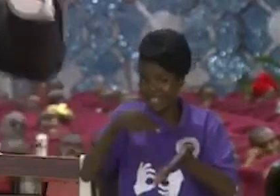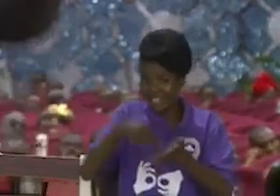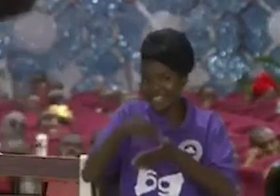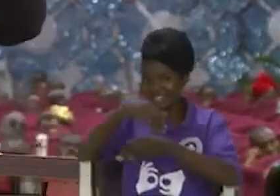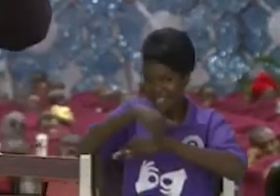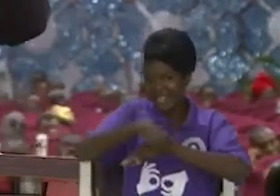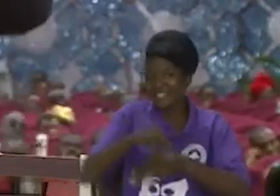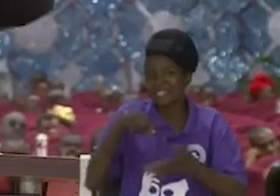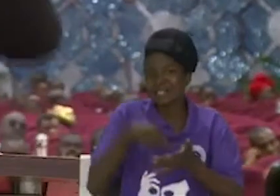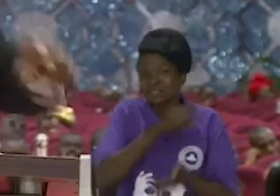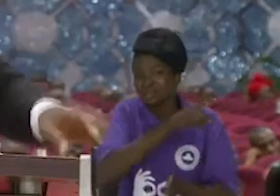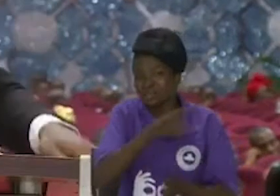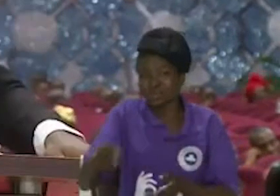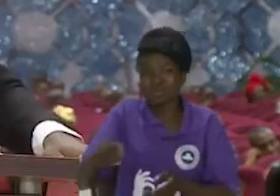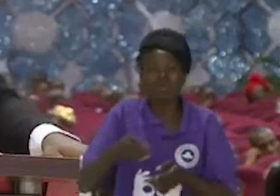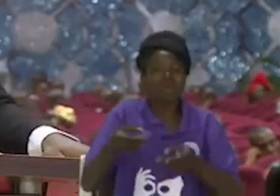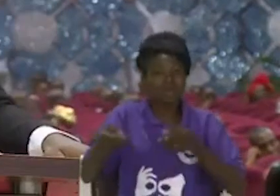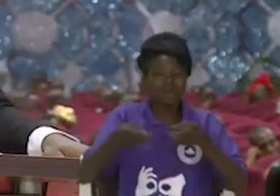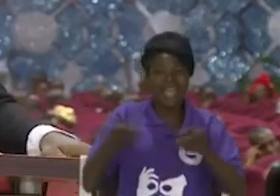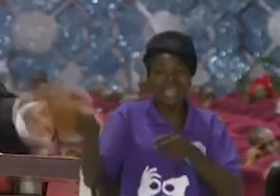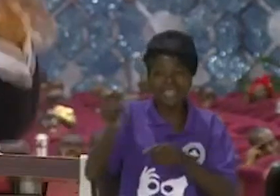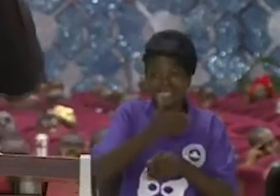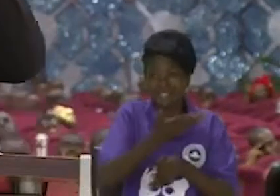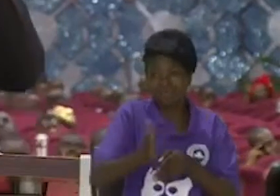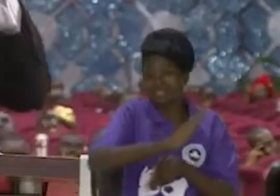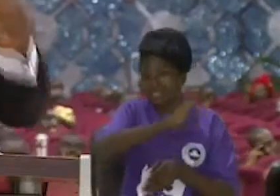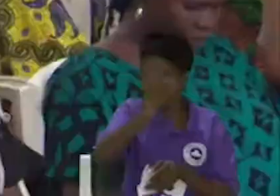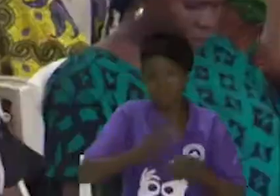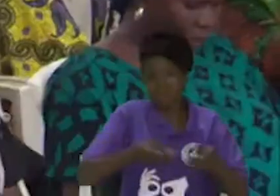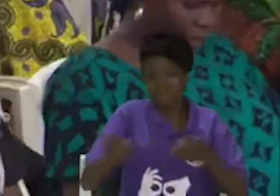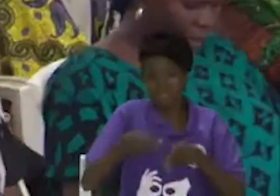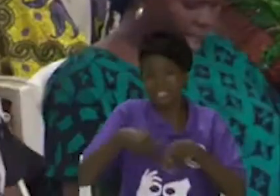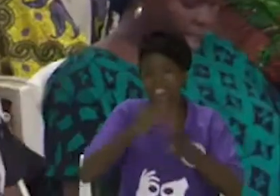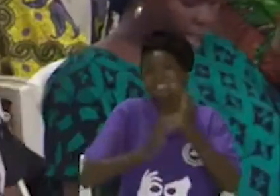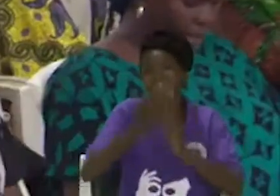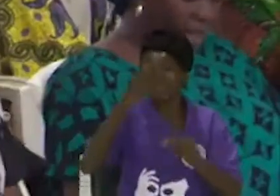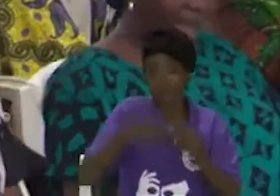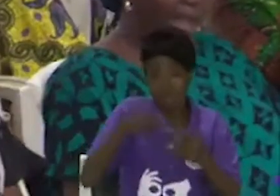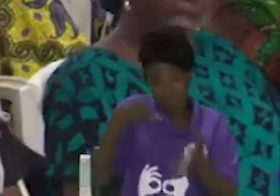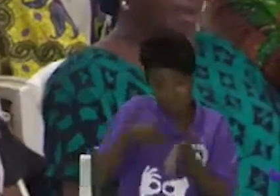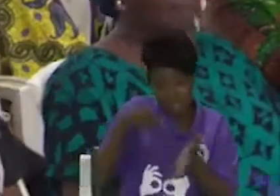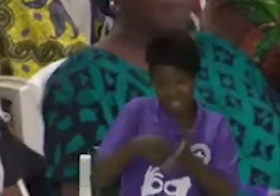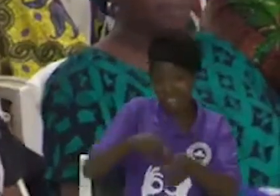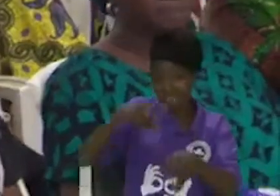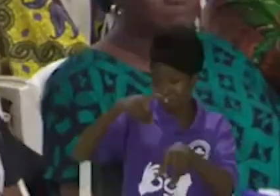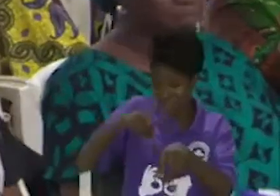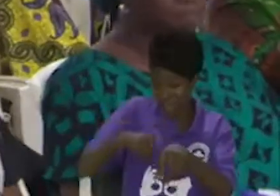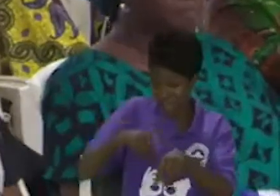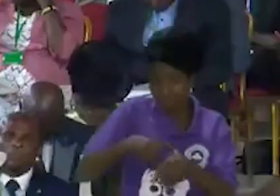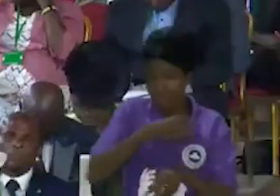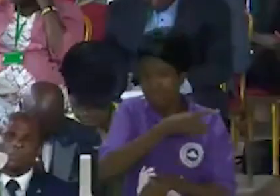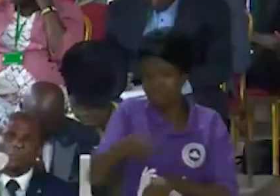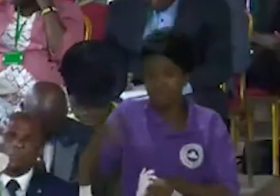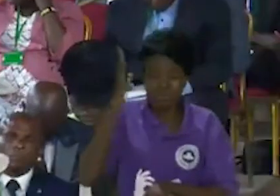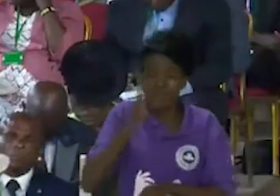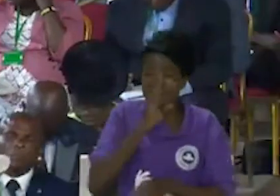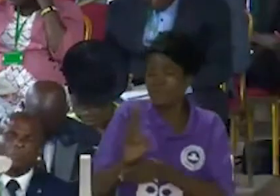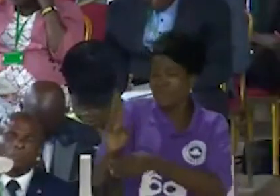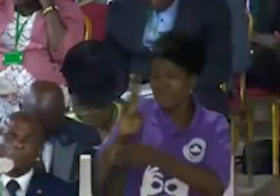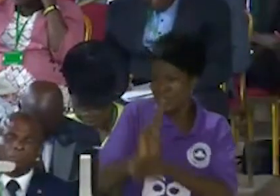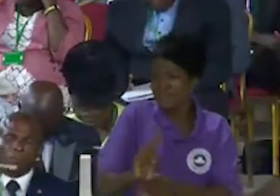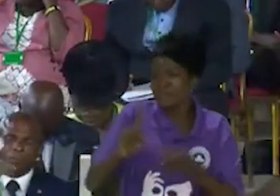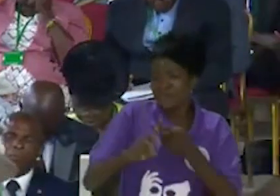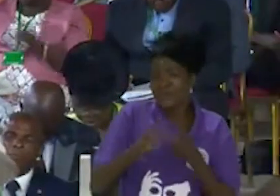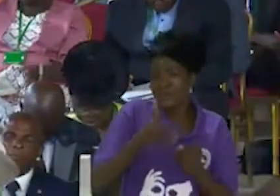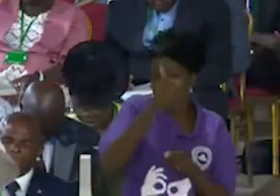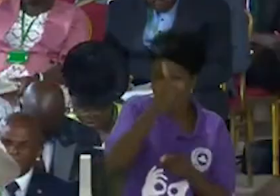the end to uselessness in your life, in the mighty name of Jesus. From this moment onwards, you will be useful to yourself. You will be